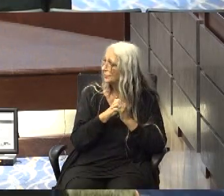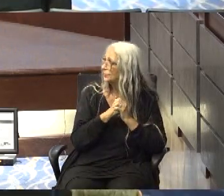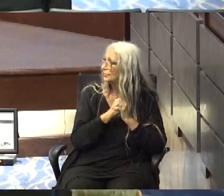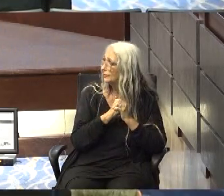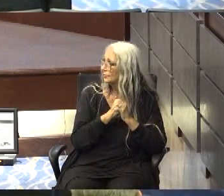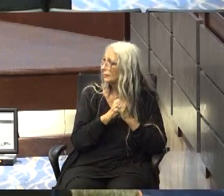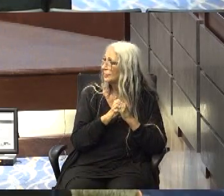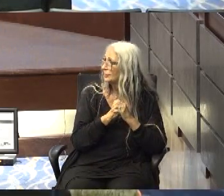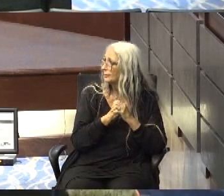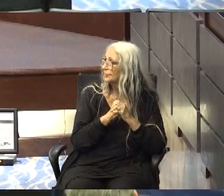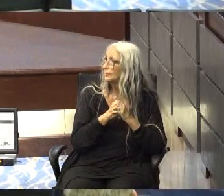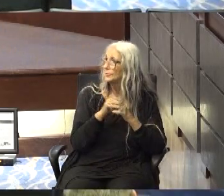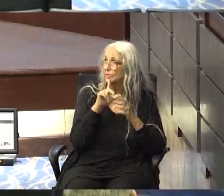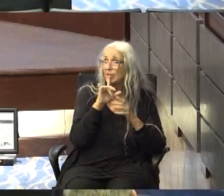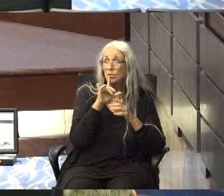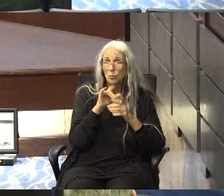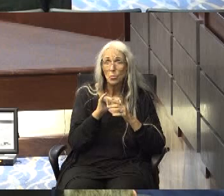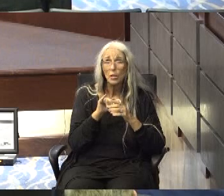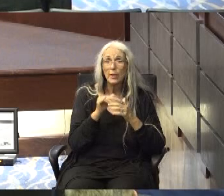really had